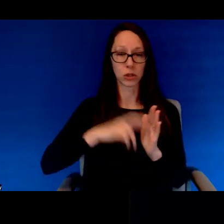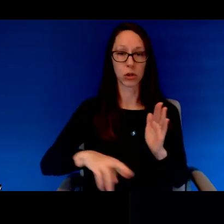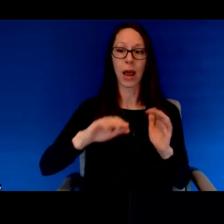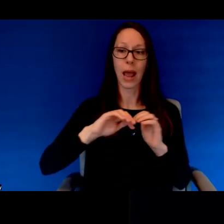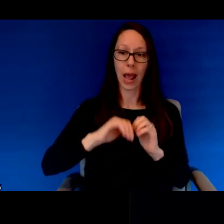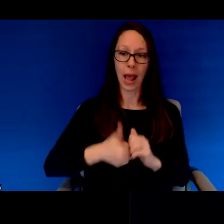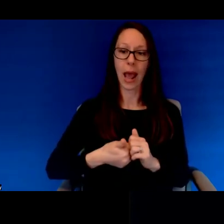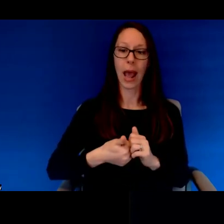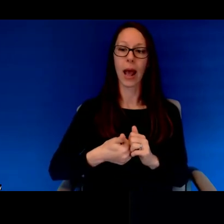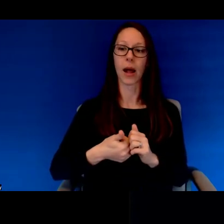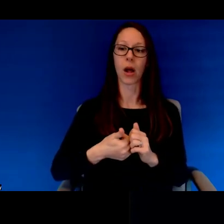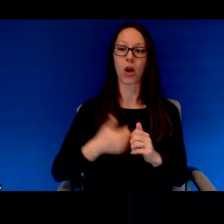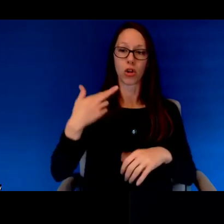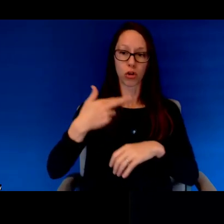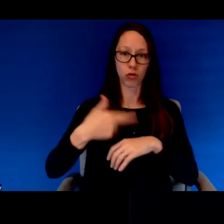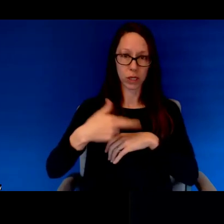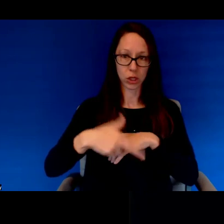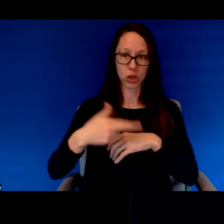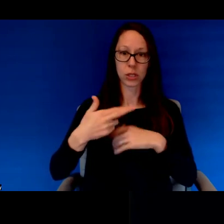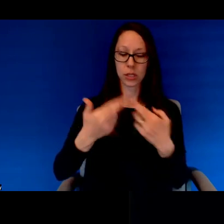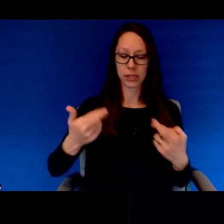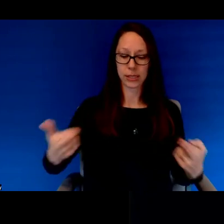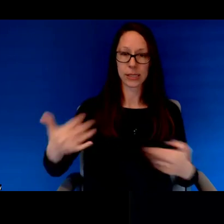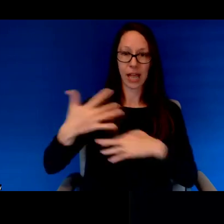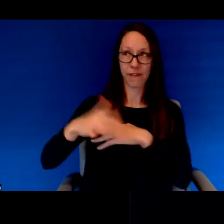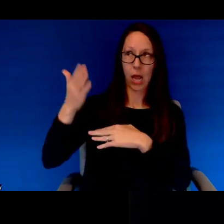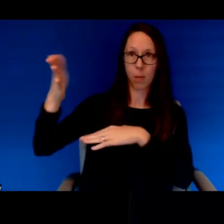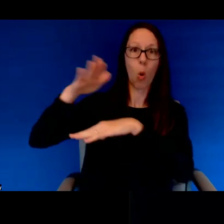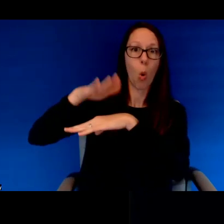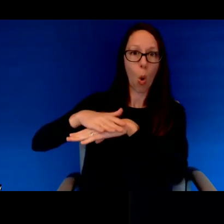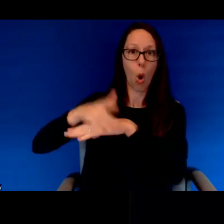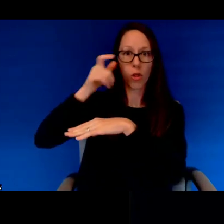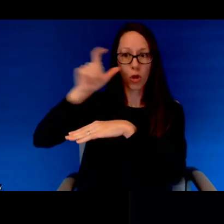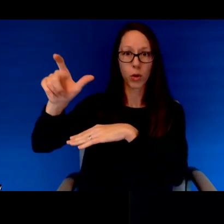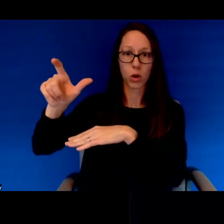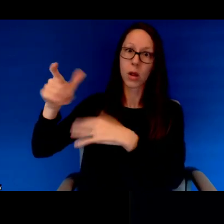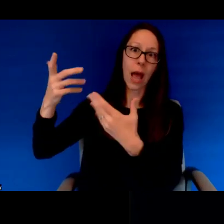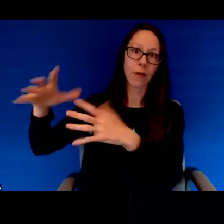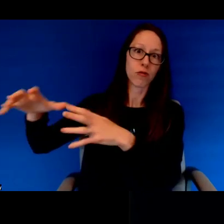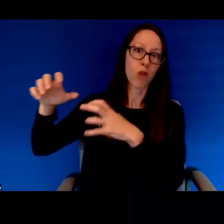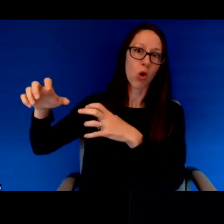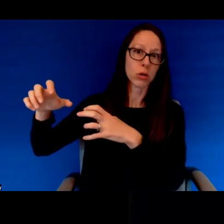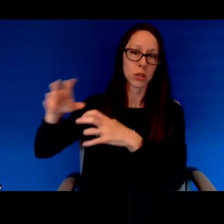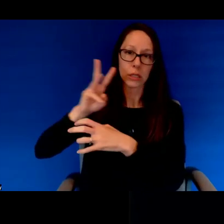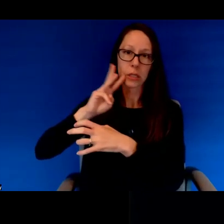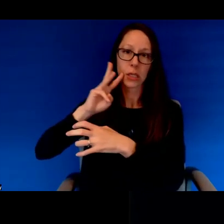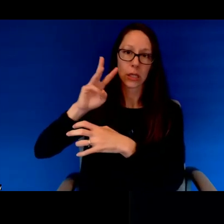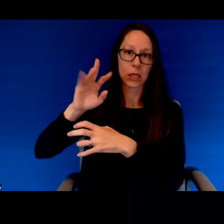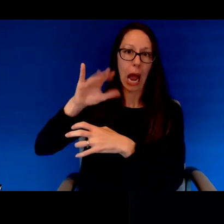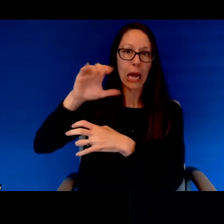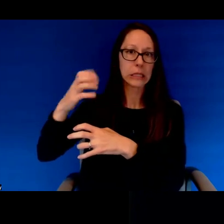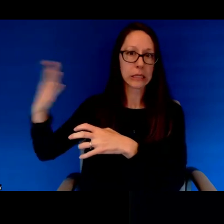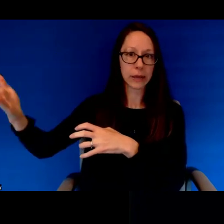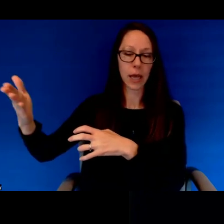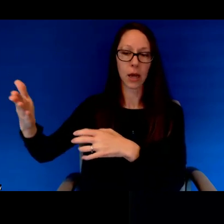use the resources that are available on the moon. That's like there is frozen ice on the moon. There are nutrients